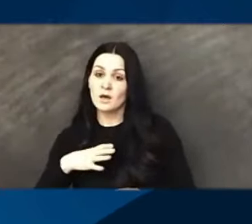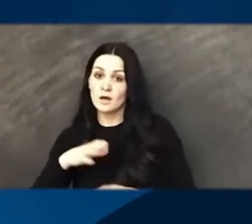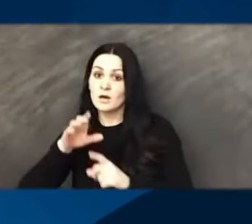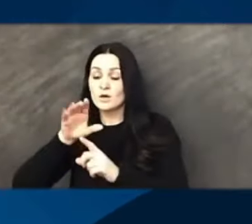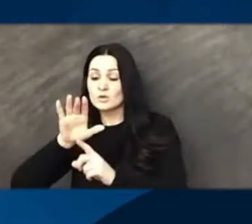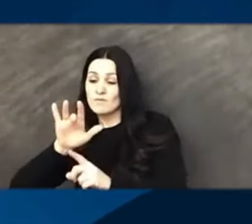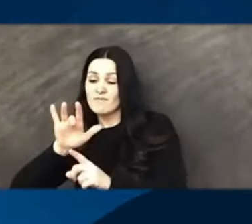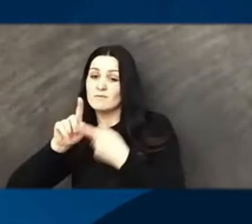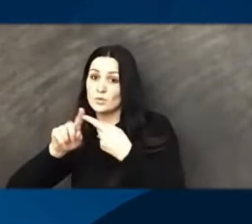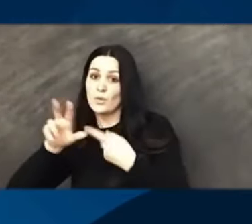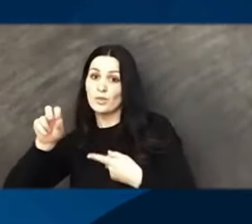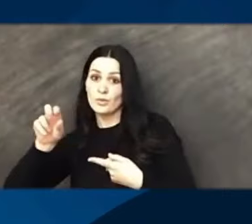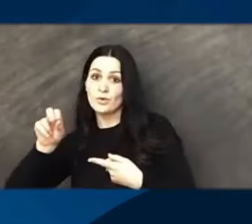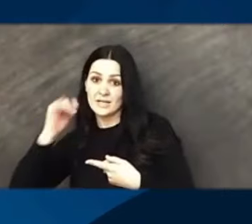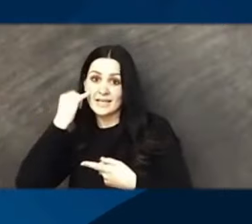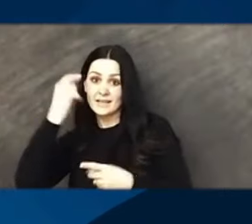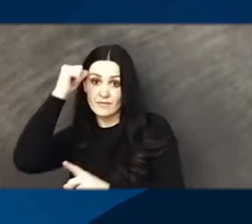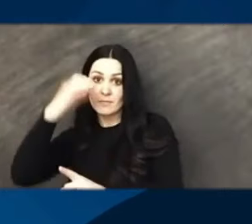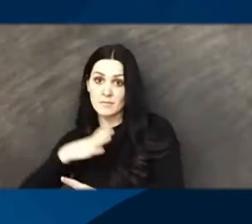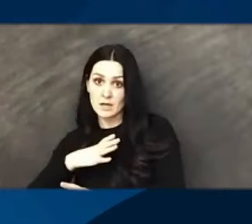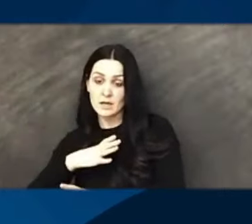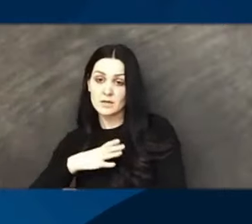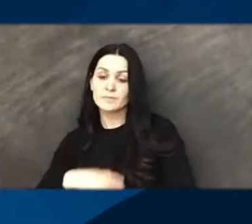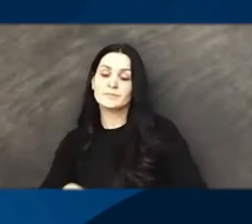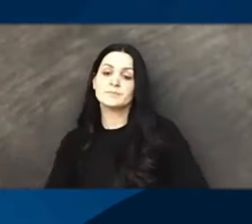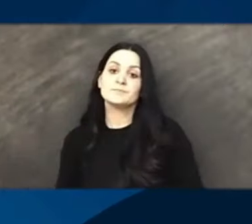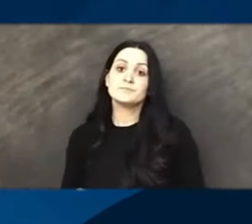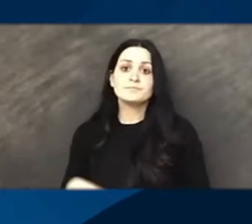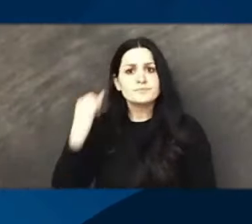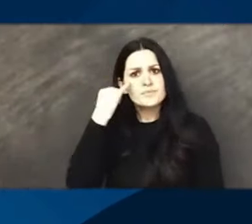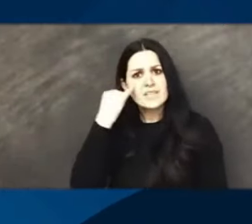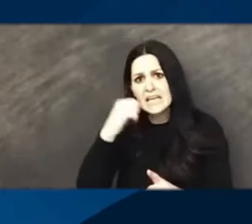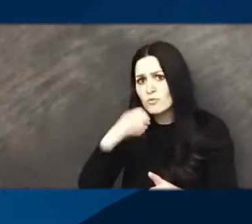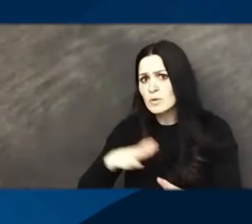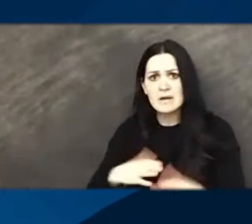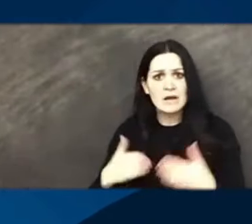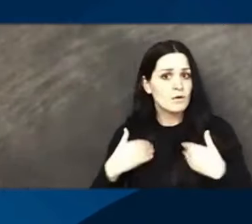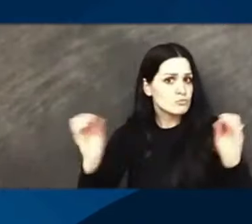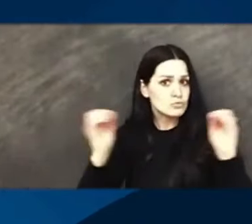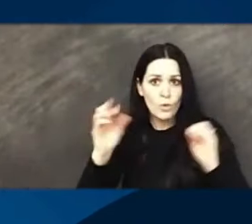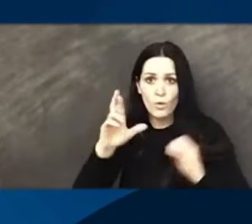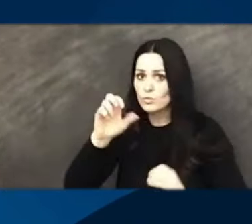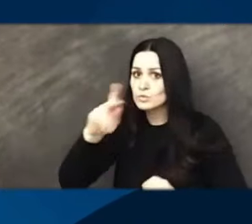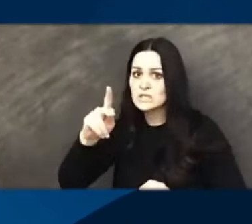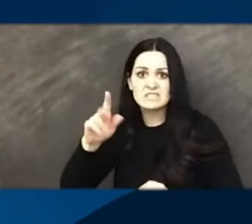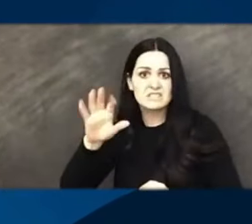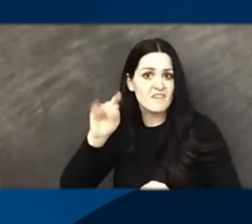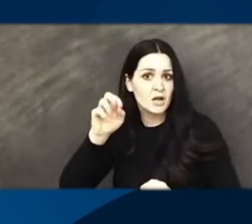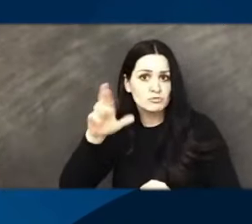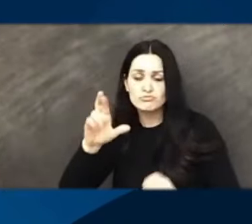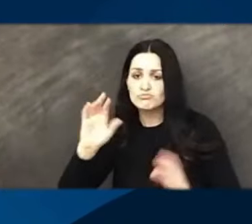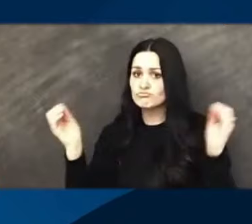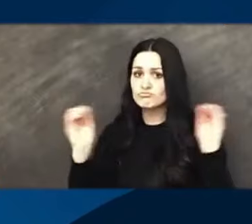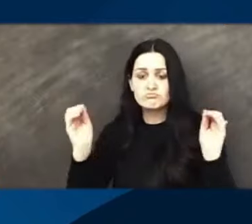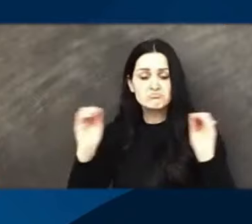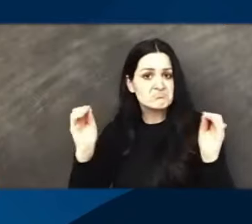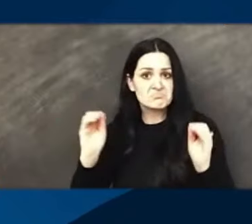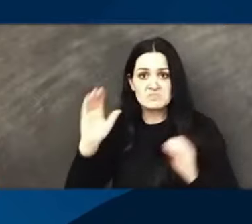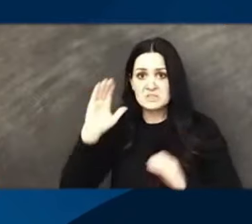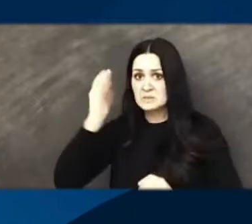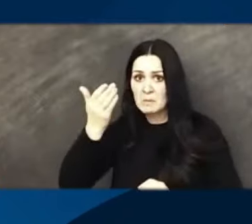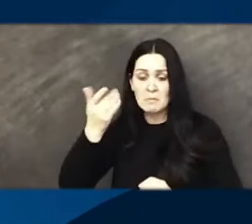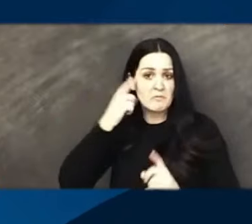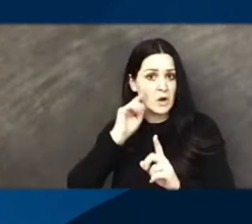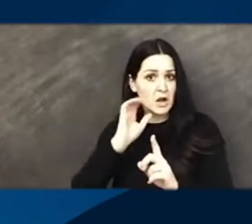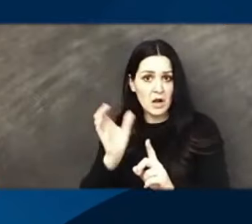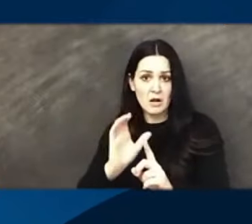25 to 30. Now, if women don't really have any significant risk factors for coronary disease, the first